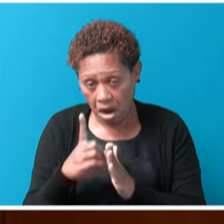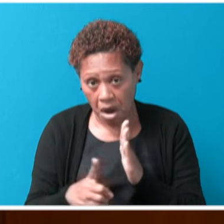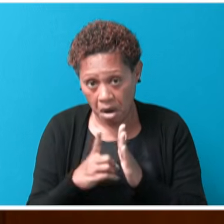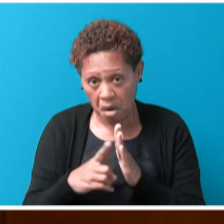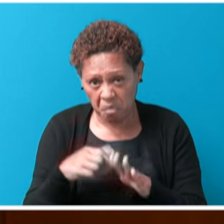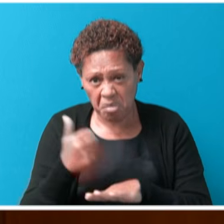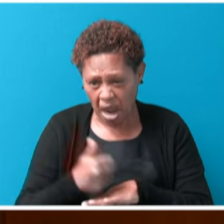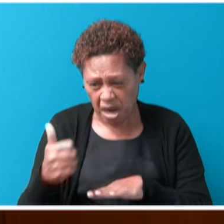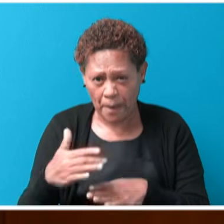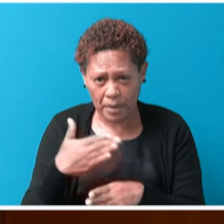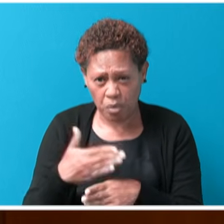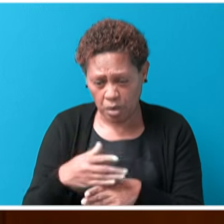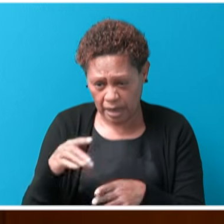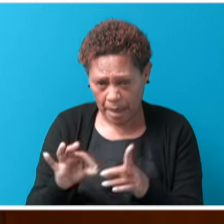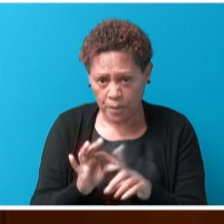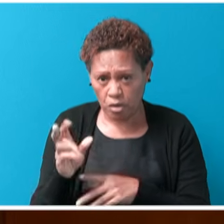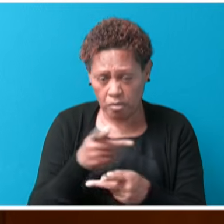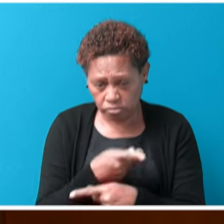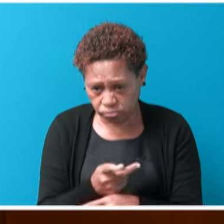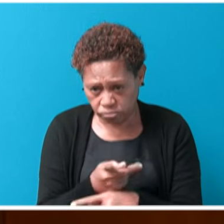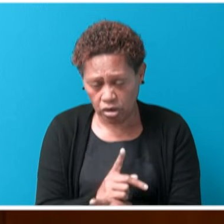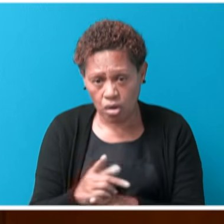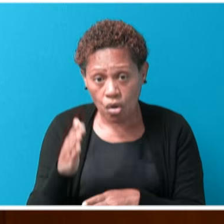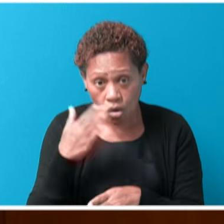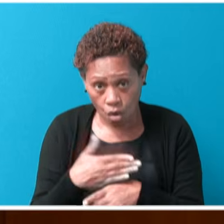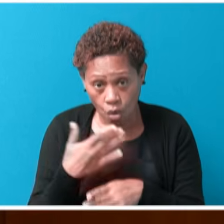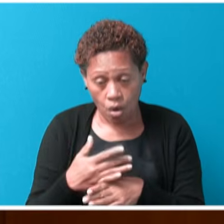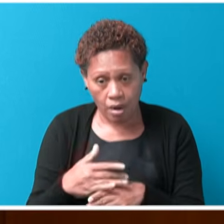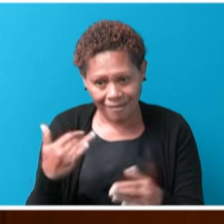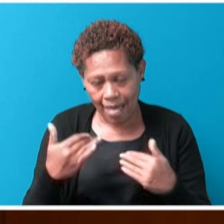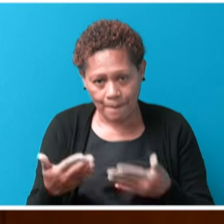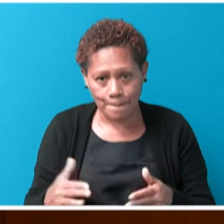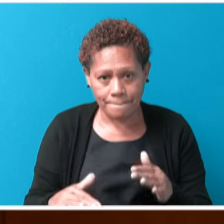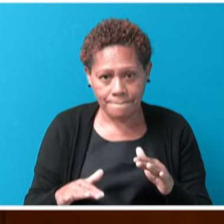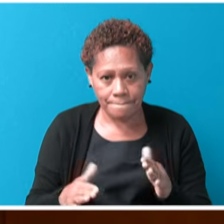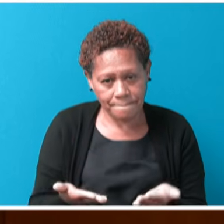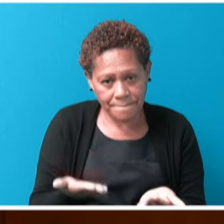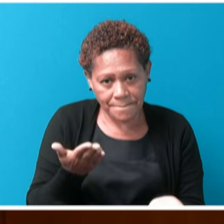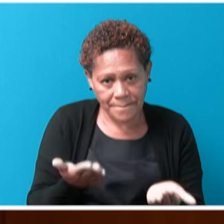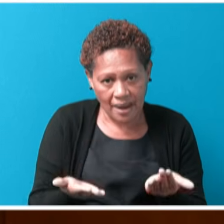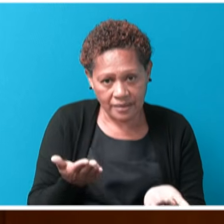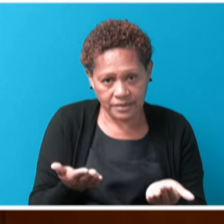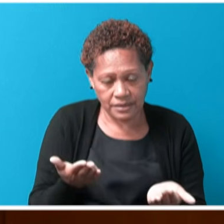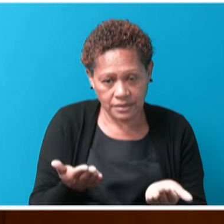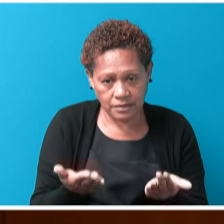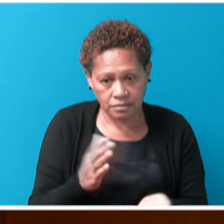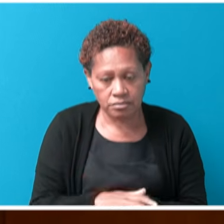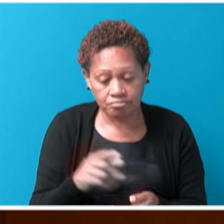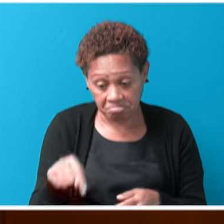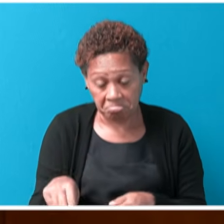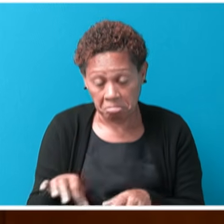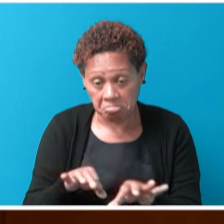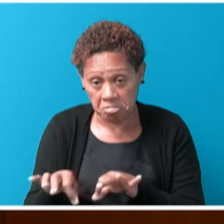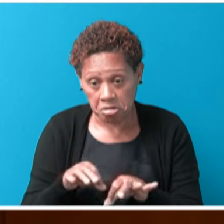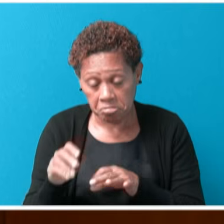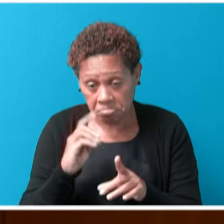improving productivity and work-life balance. Strategic workforce plans will be developed